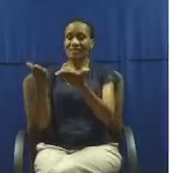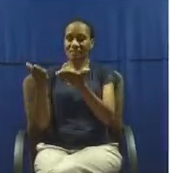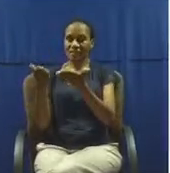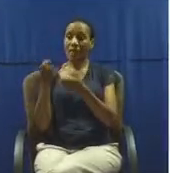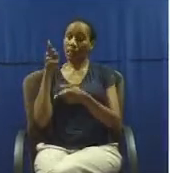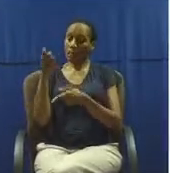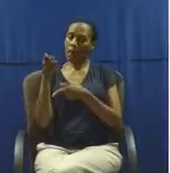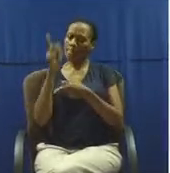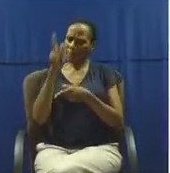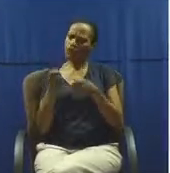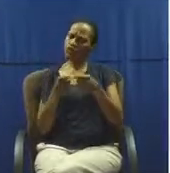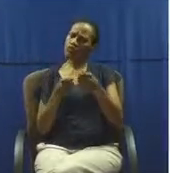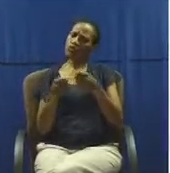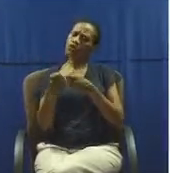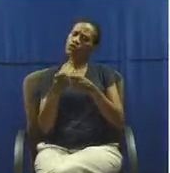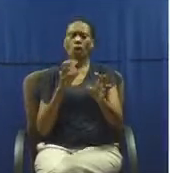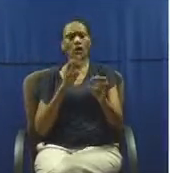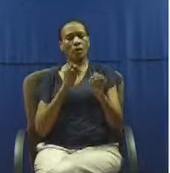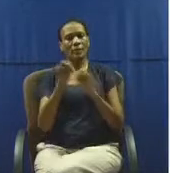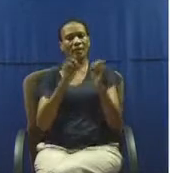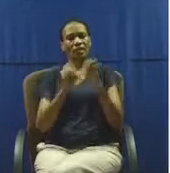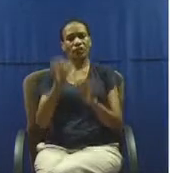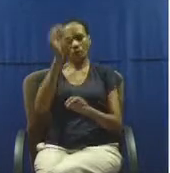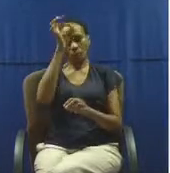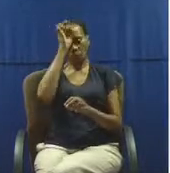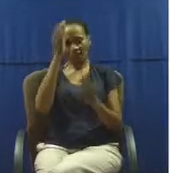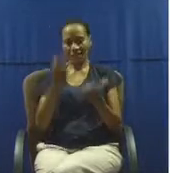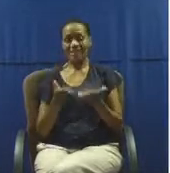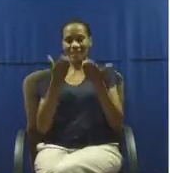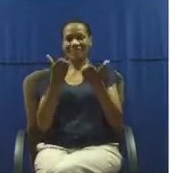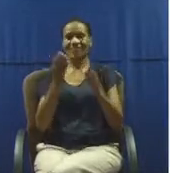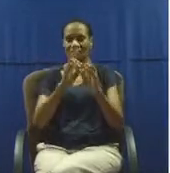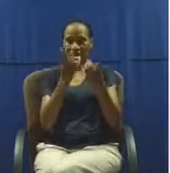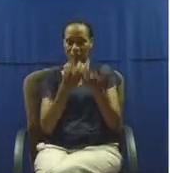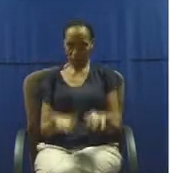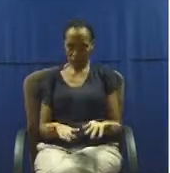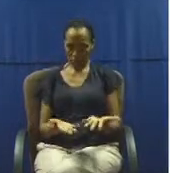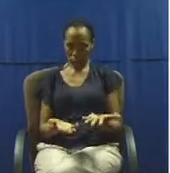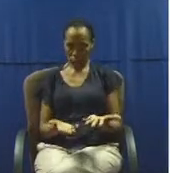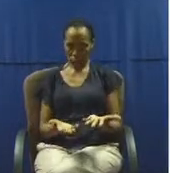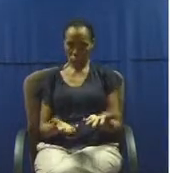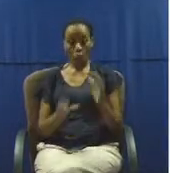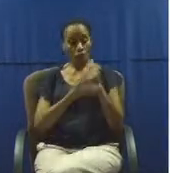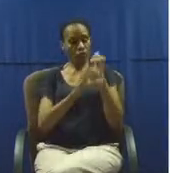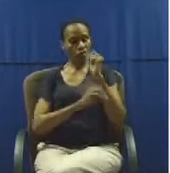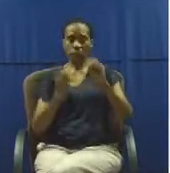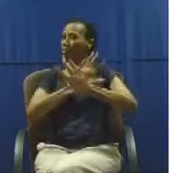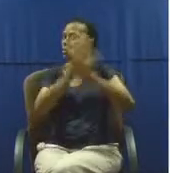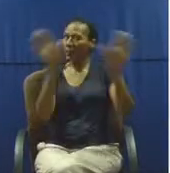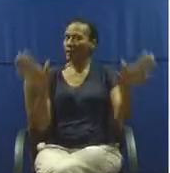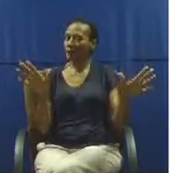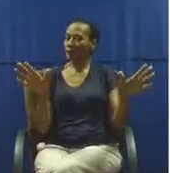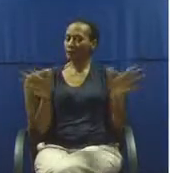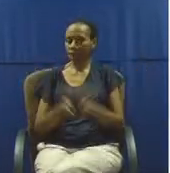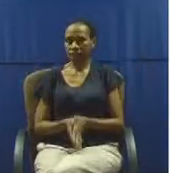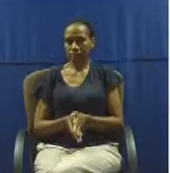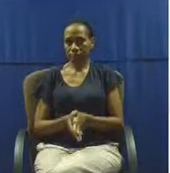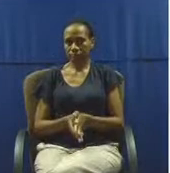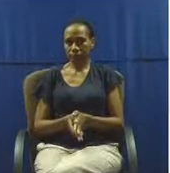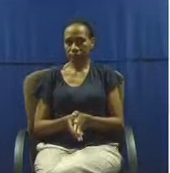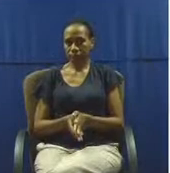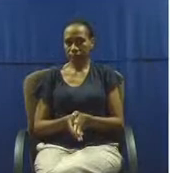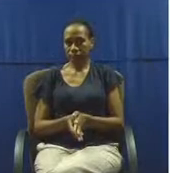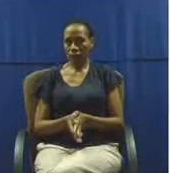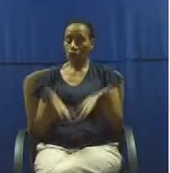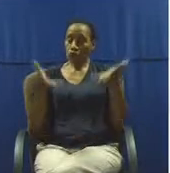to control and to manage the police service. That's what the Constitution says. While this